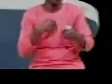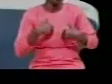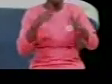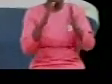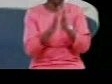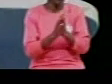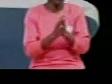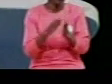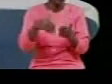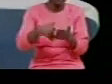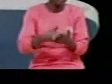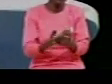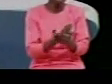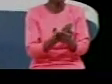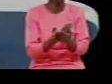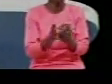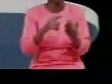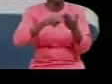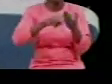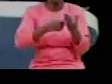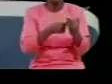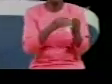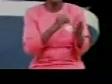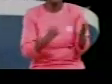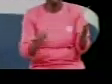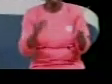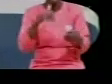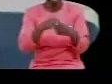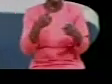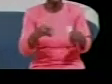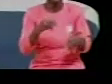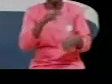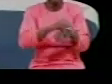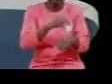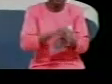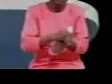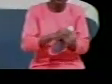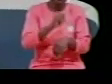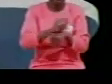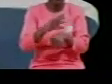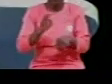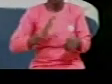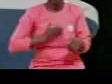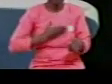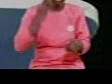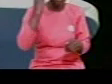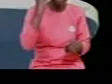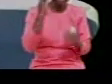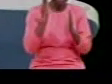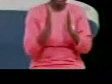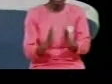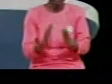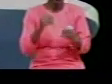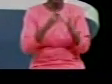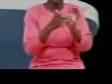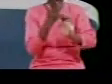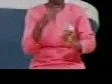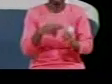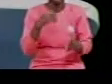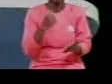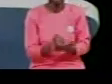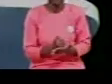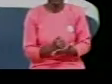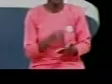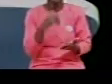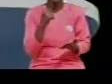new dispensation in the ministry of our pastor in Jesus' name.